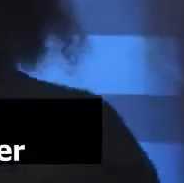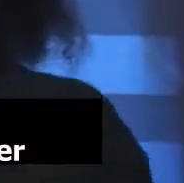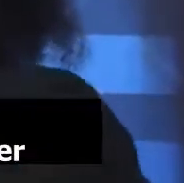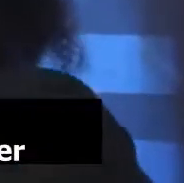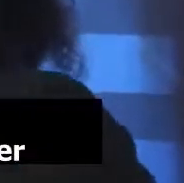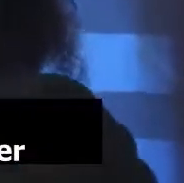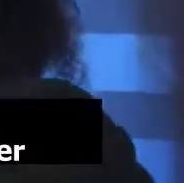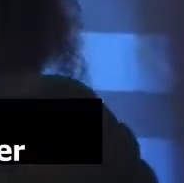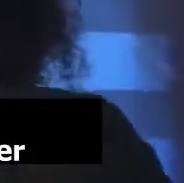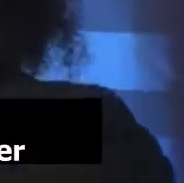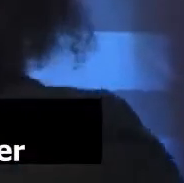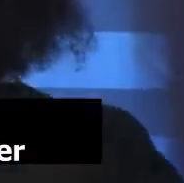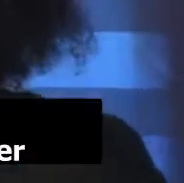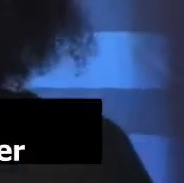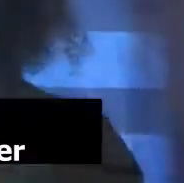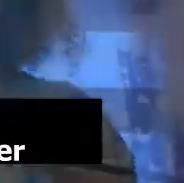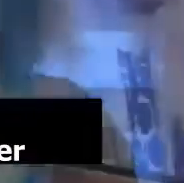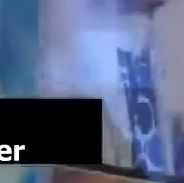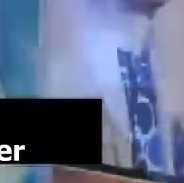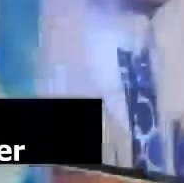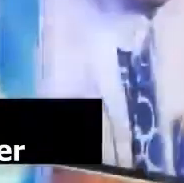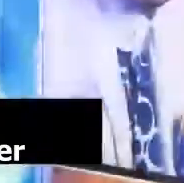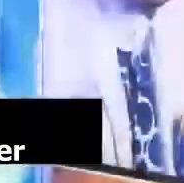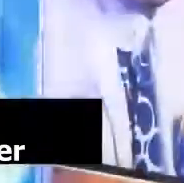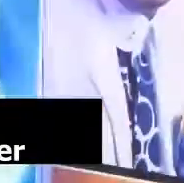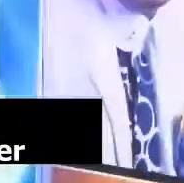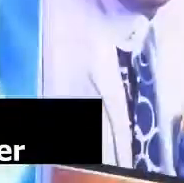It's running out to me.